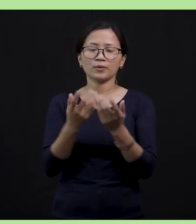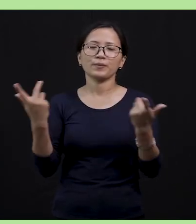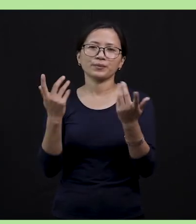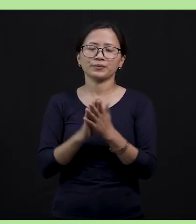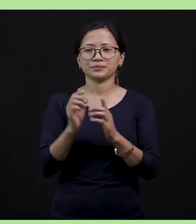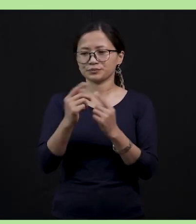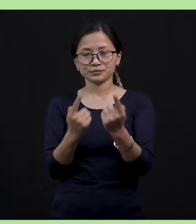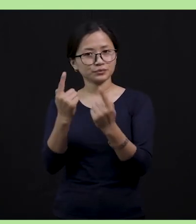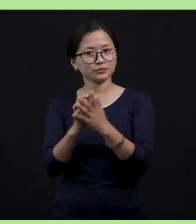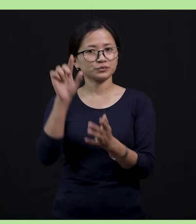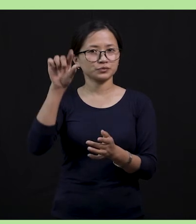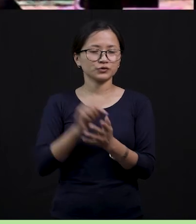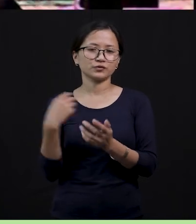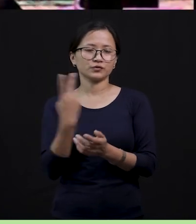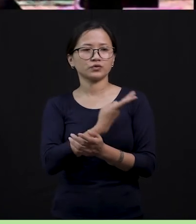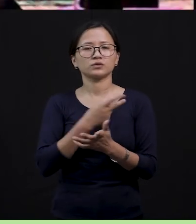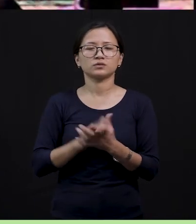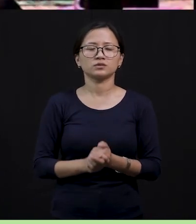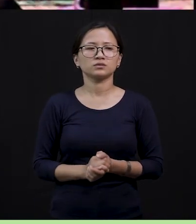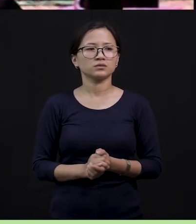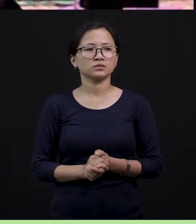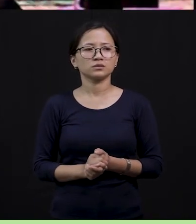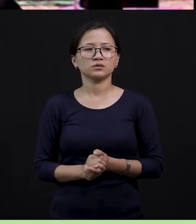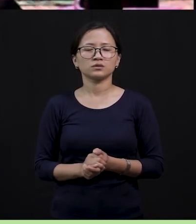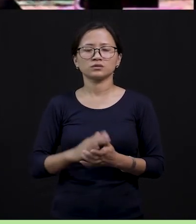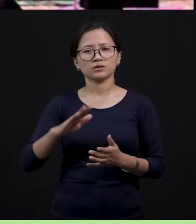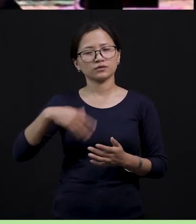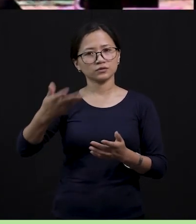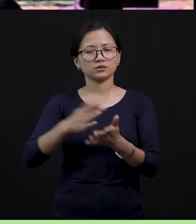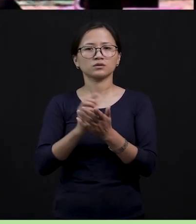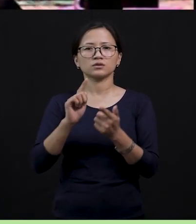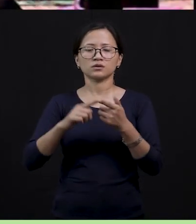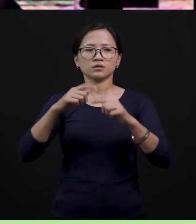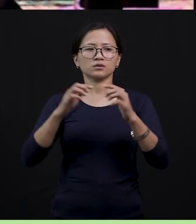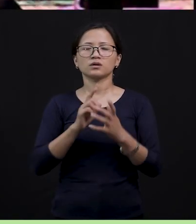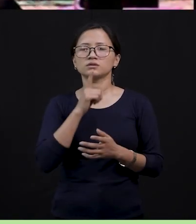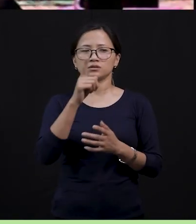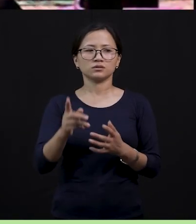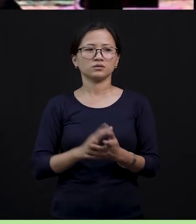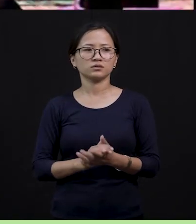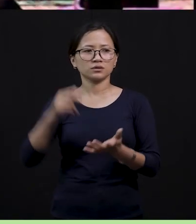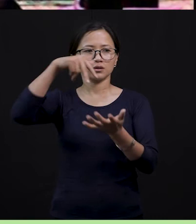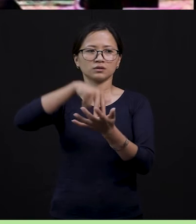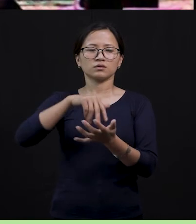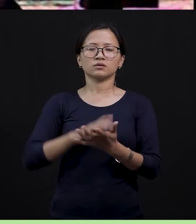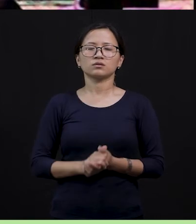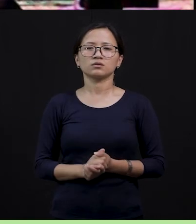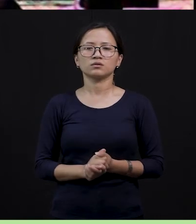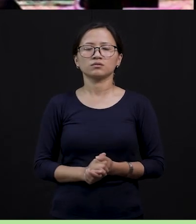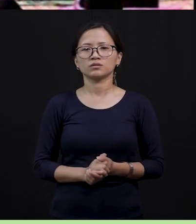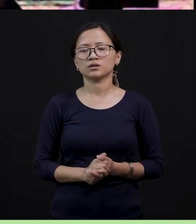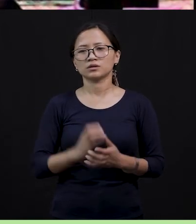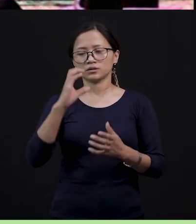political party is going to do for us. Alright, so after the election has been announced, everybody has stood up. Now